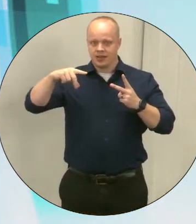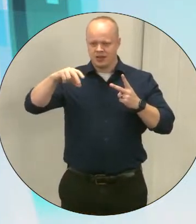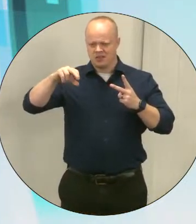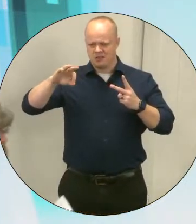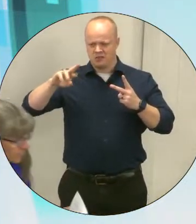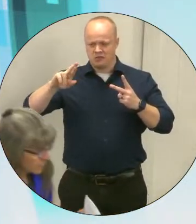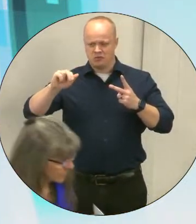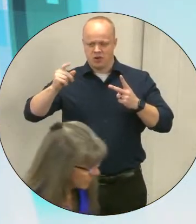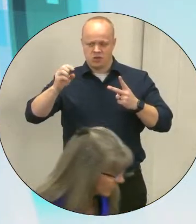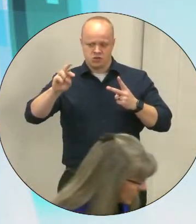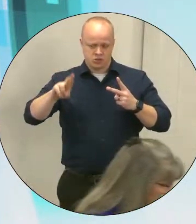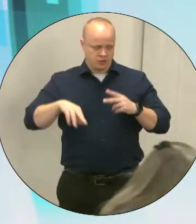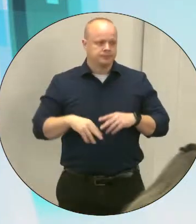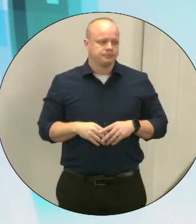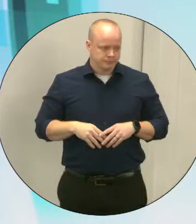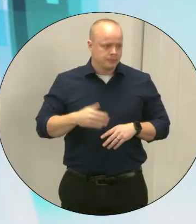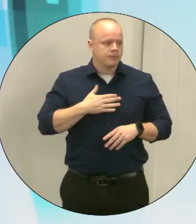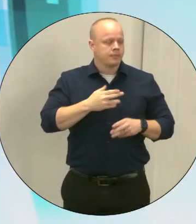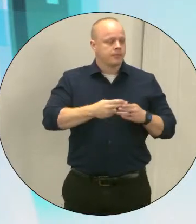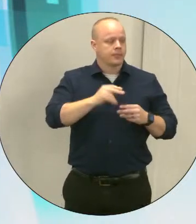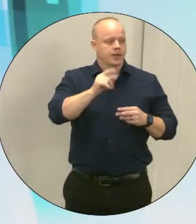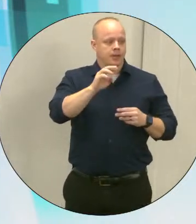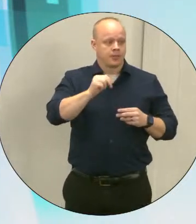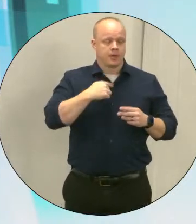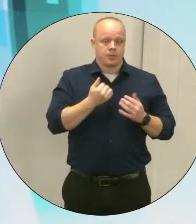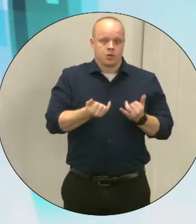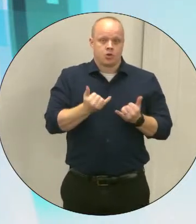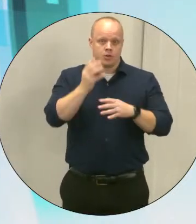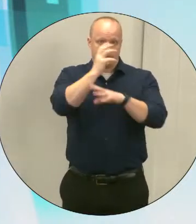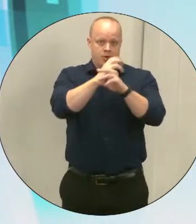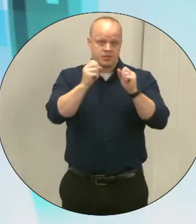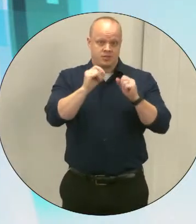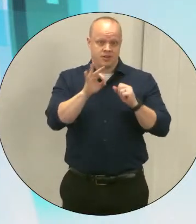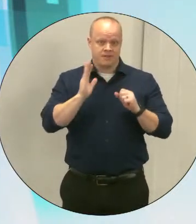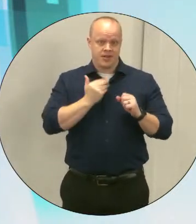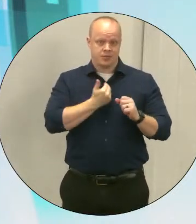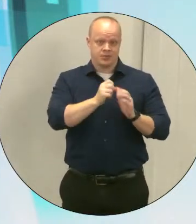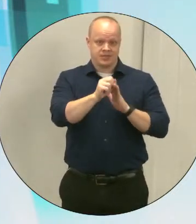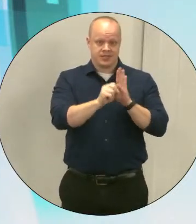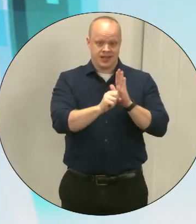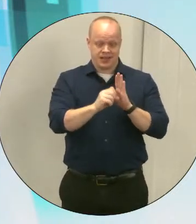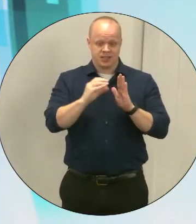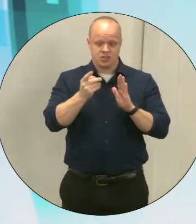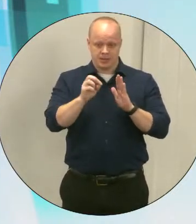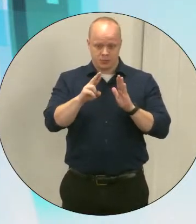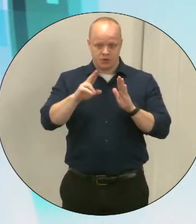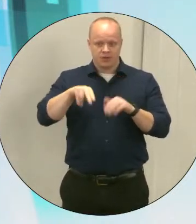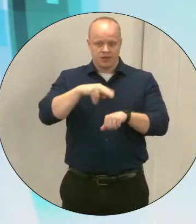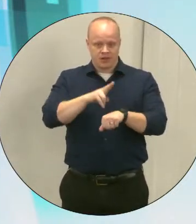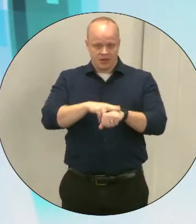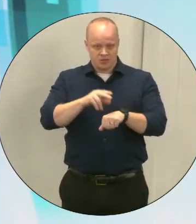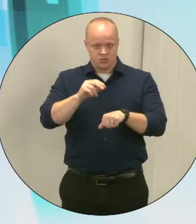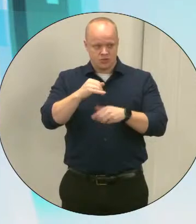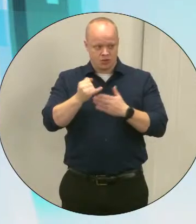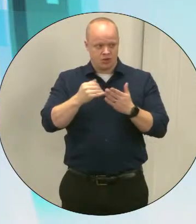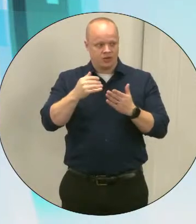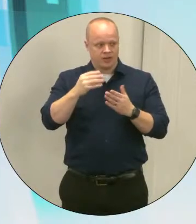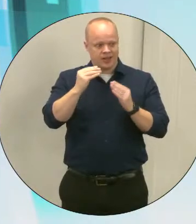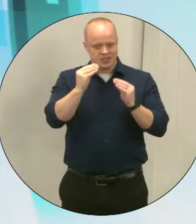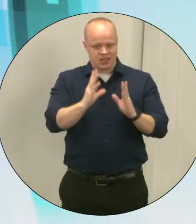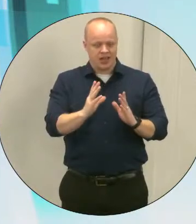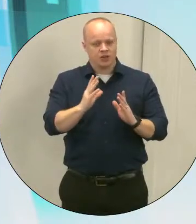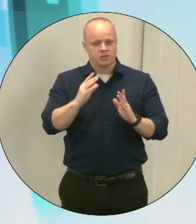Okay, good evening. My name is Alpha Nash. I'm the current president of our state chapter of the National Art Educators